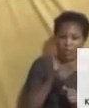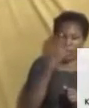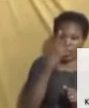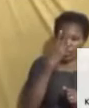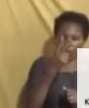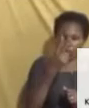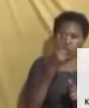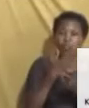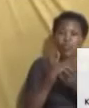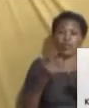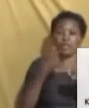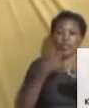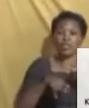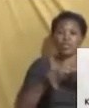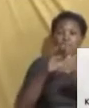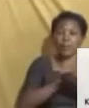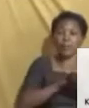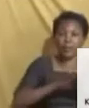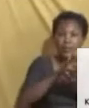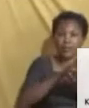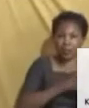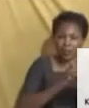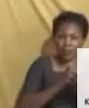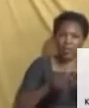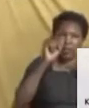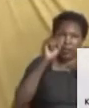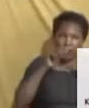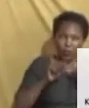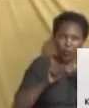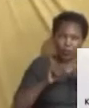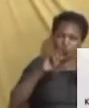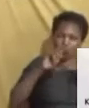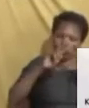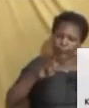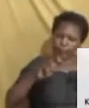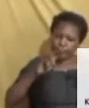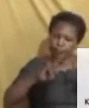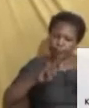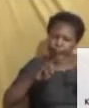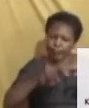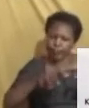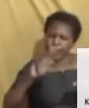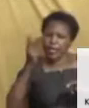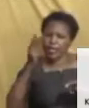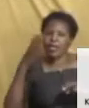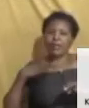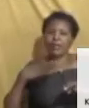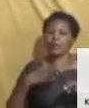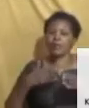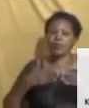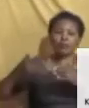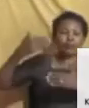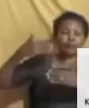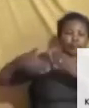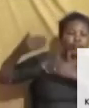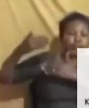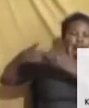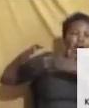structure, can we have a look at the path that the Kenyan people have traveled since